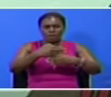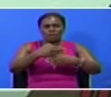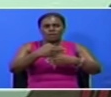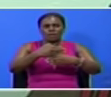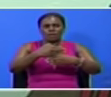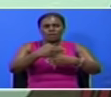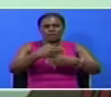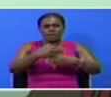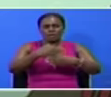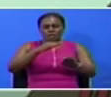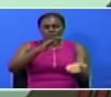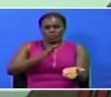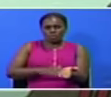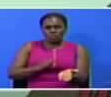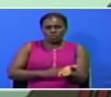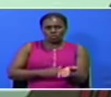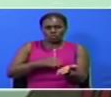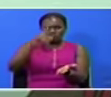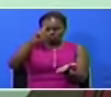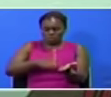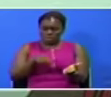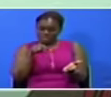we will be proposing that